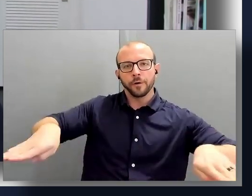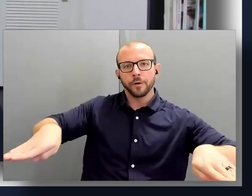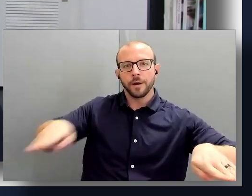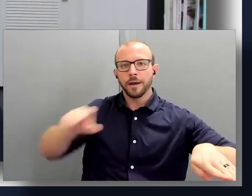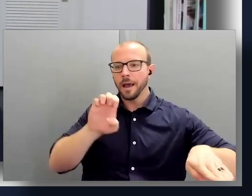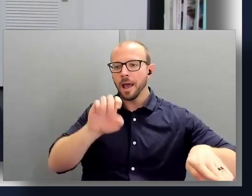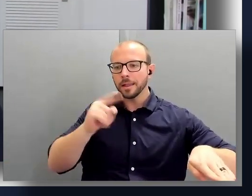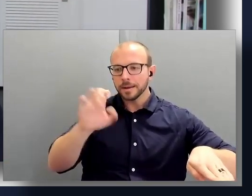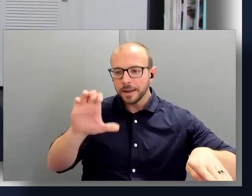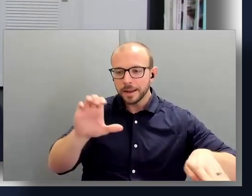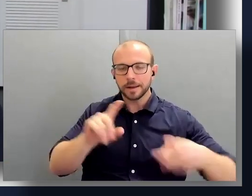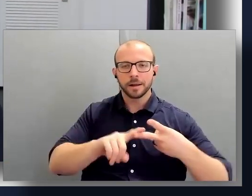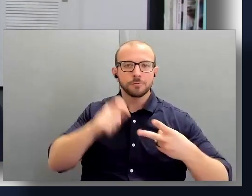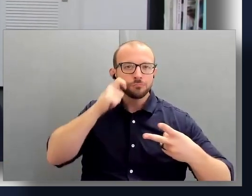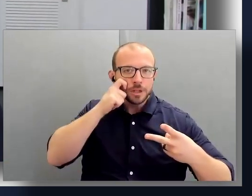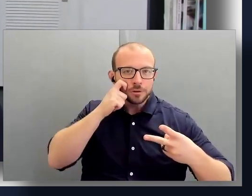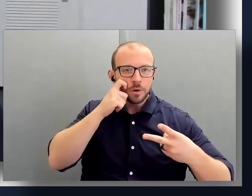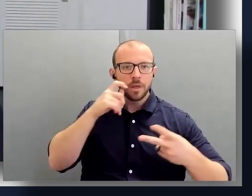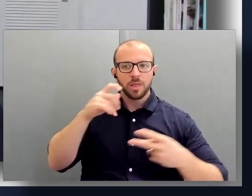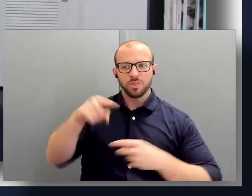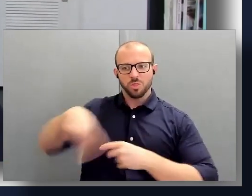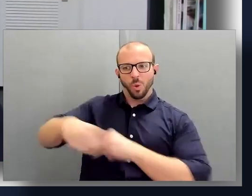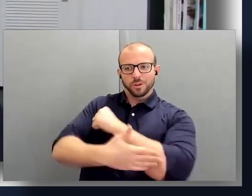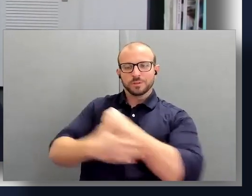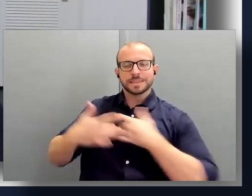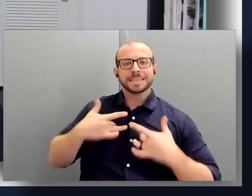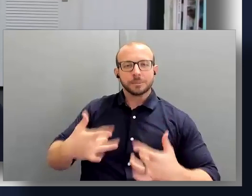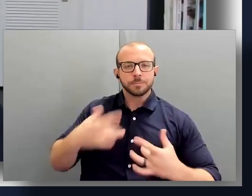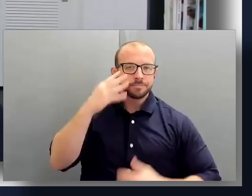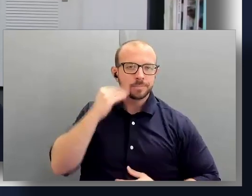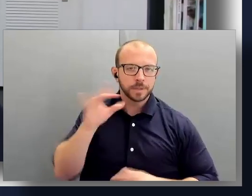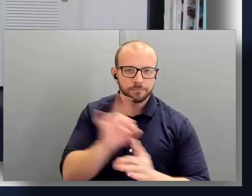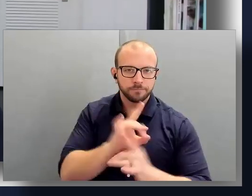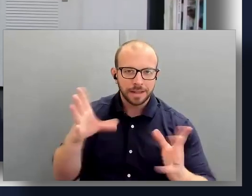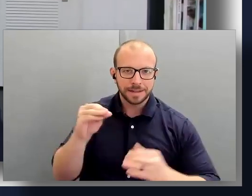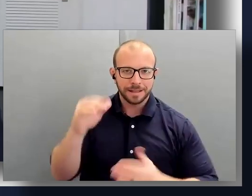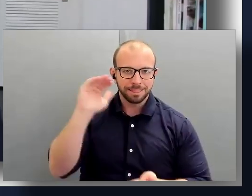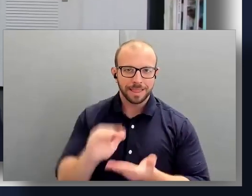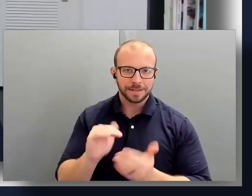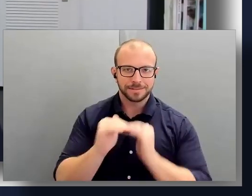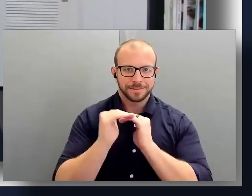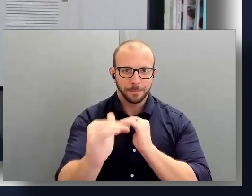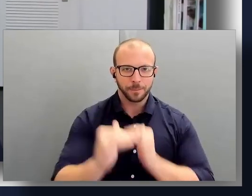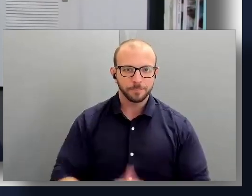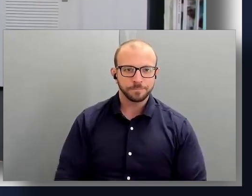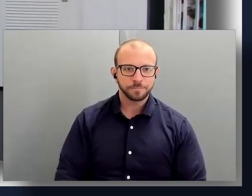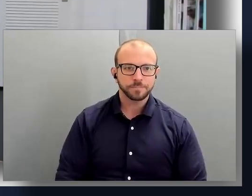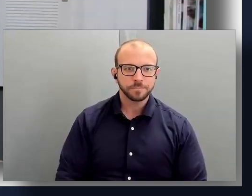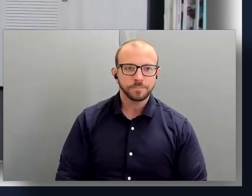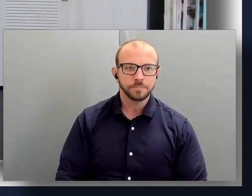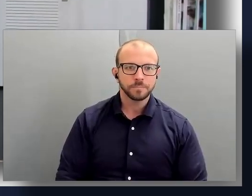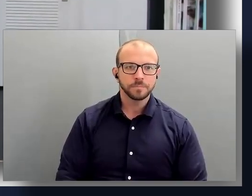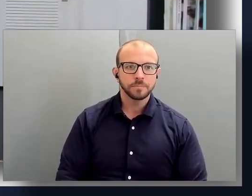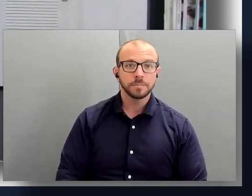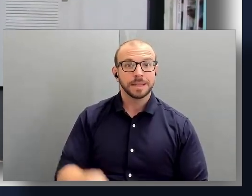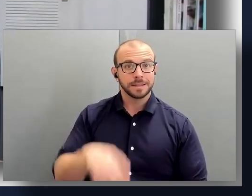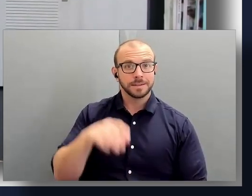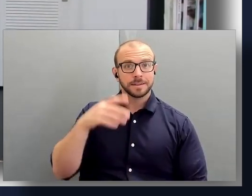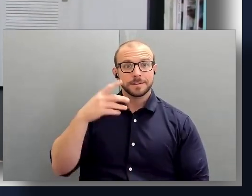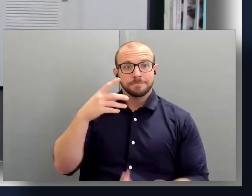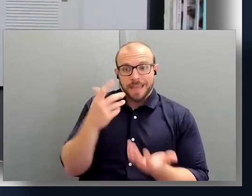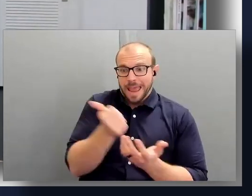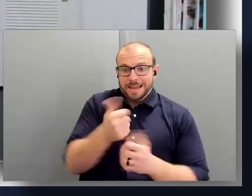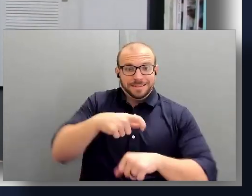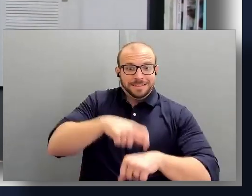ethnic lines. It's those countries that tend to be unstable and tend to experience violence. So anytime that you have